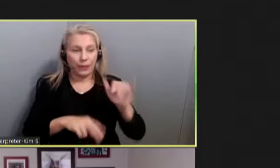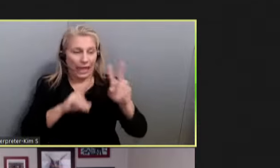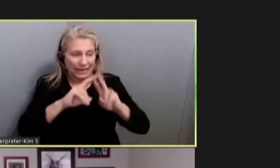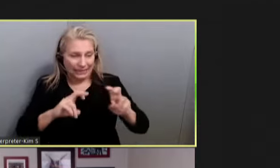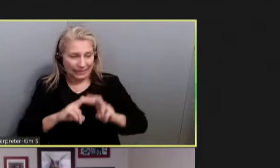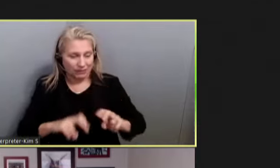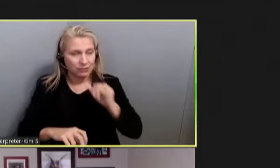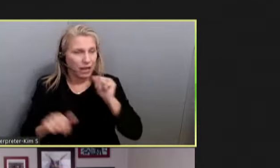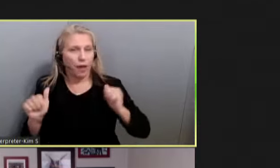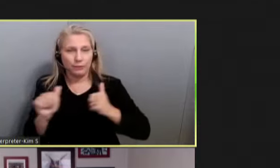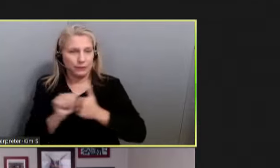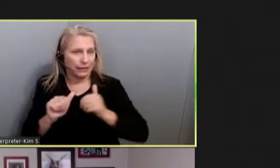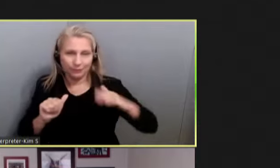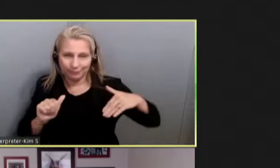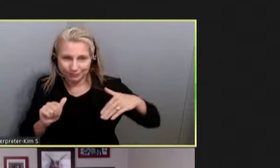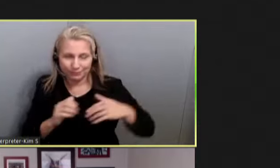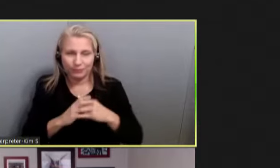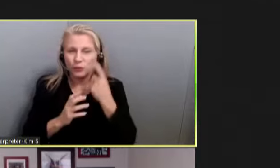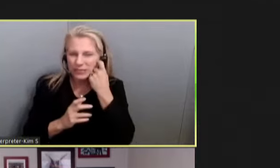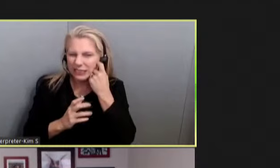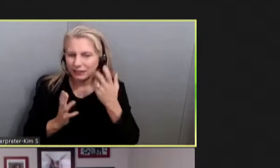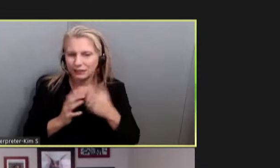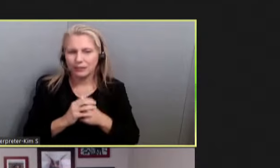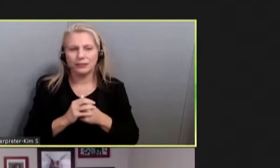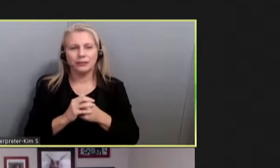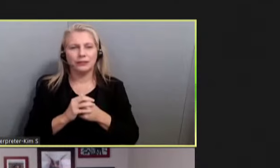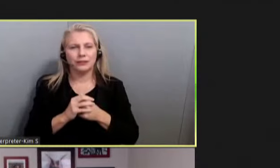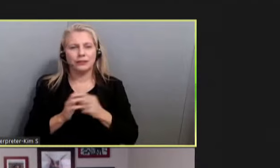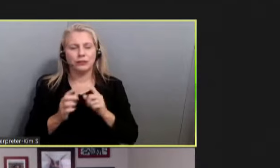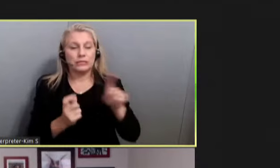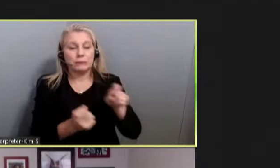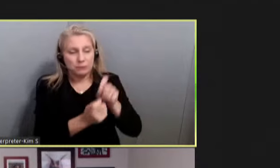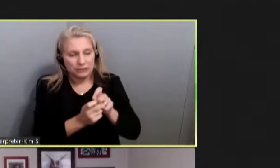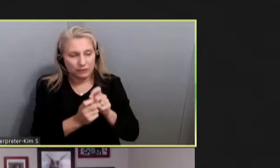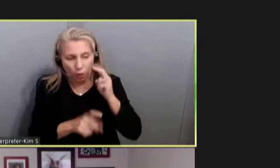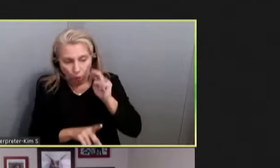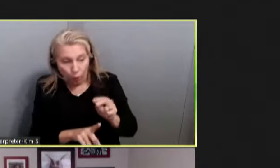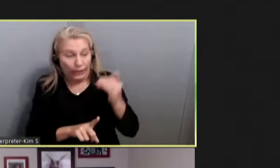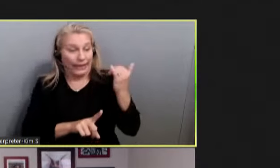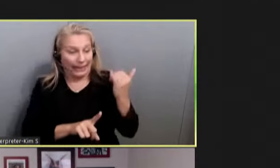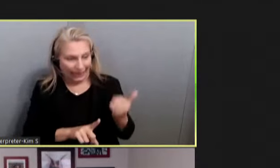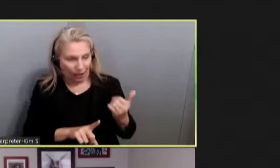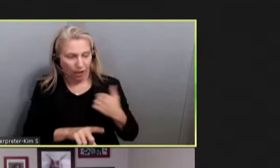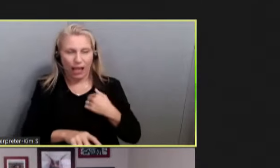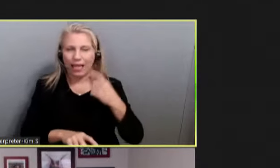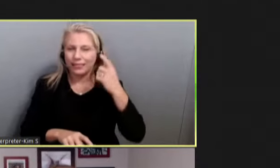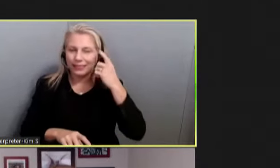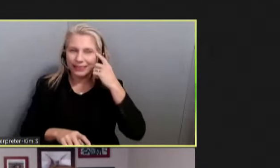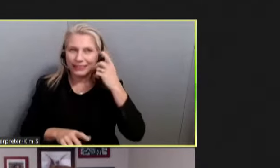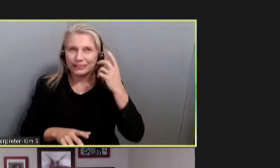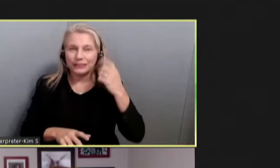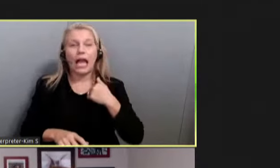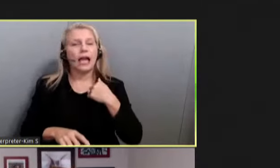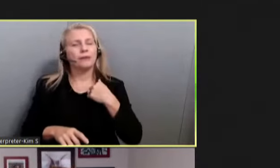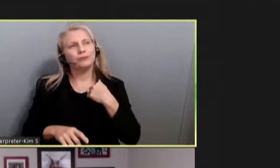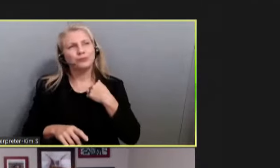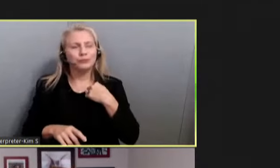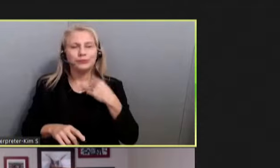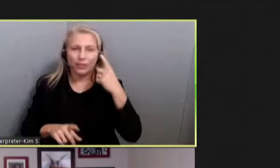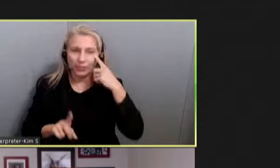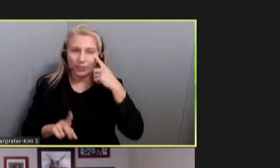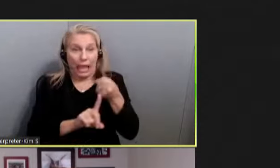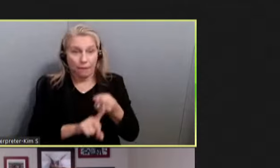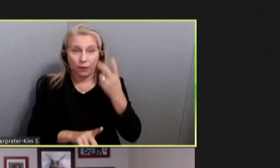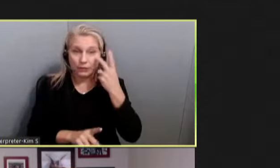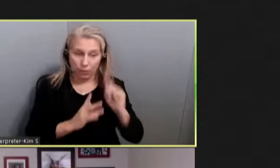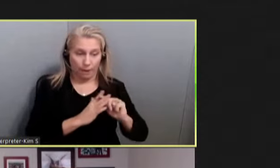not been updated recently to specifically look at now. But I think I would imagine that the impact that we